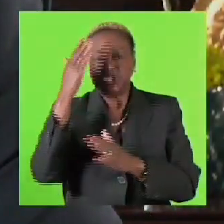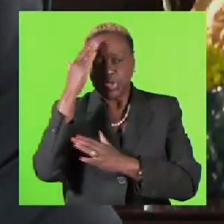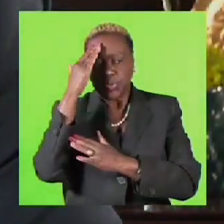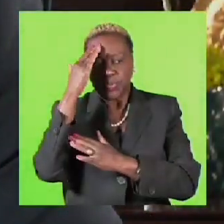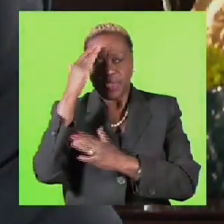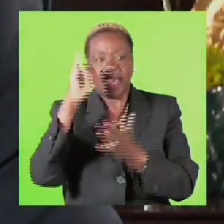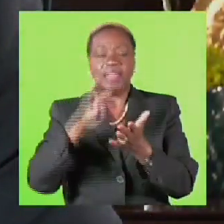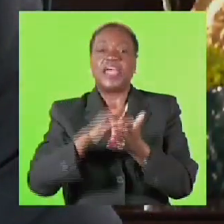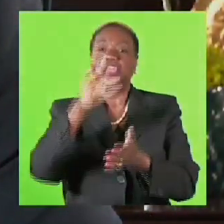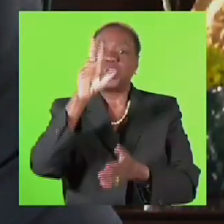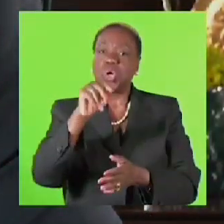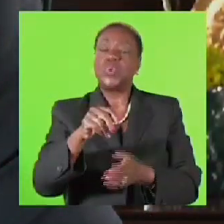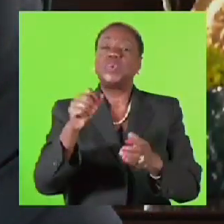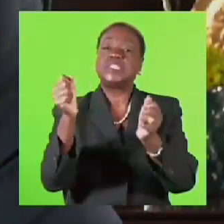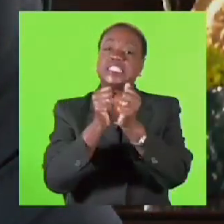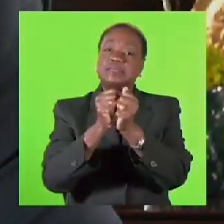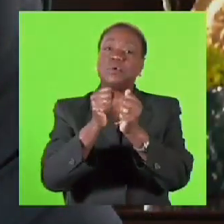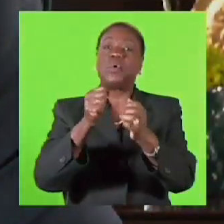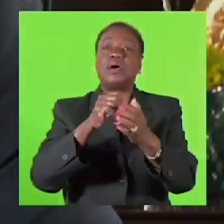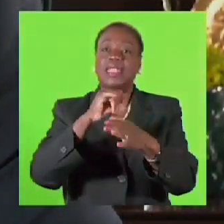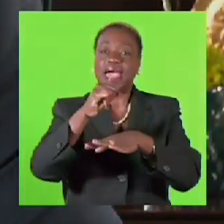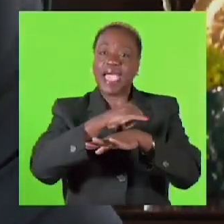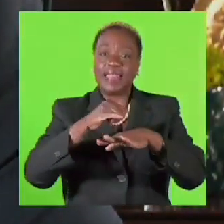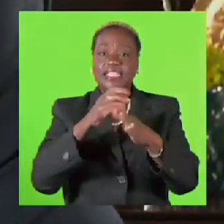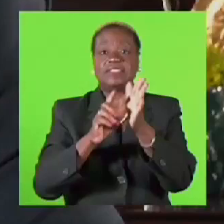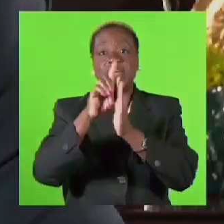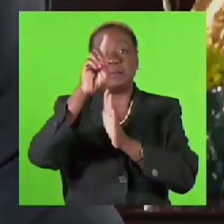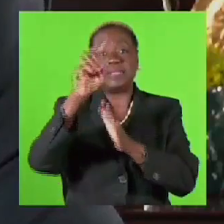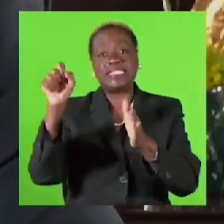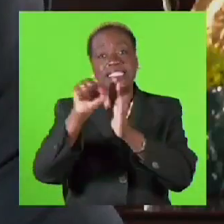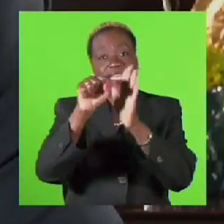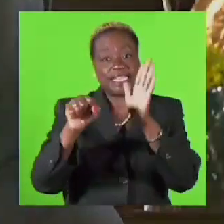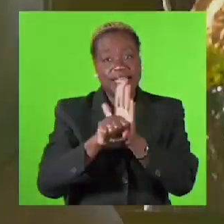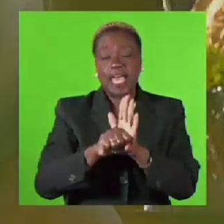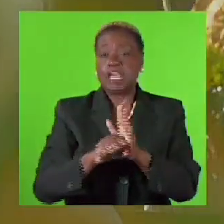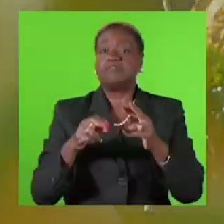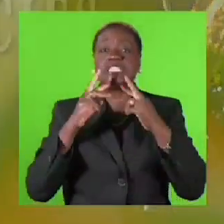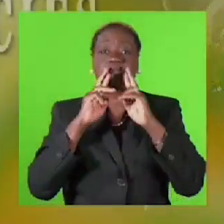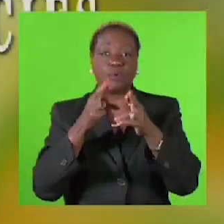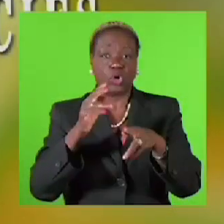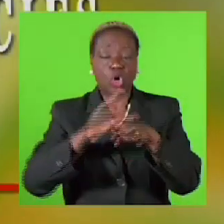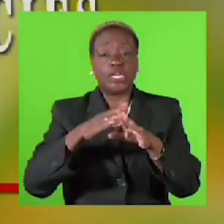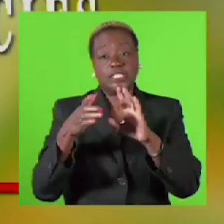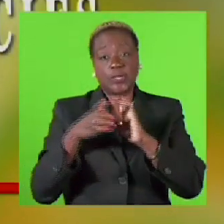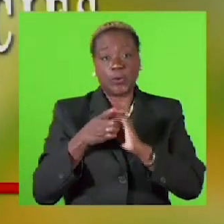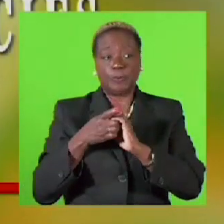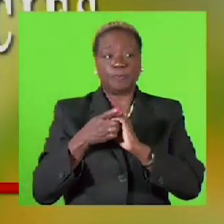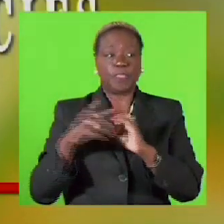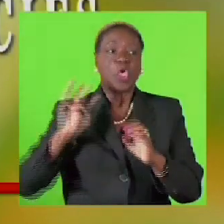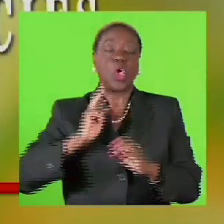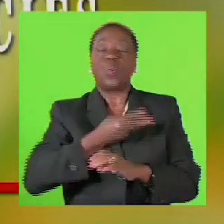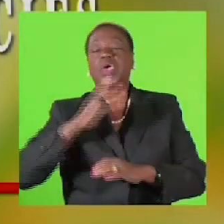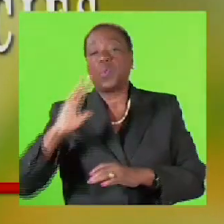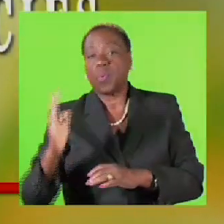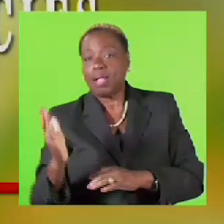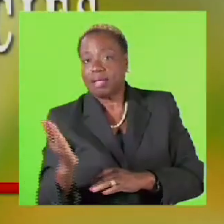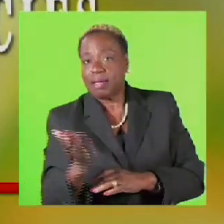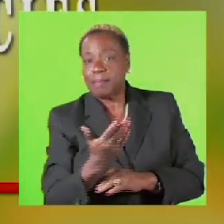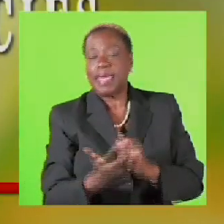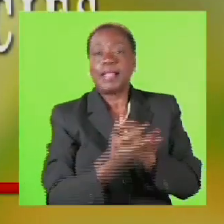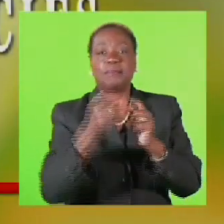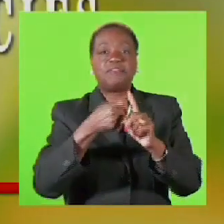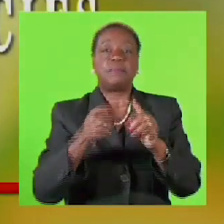developing state could respond on its own. We welcomed in help from foreign governments,